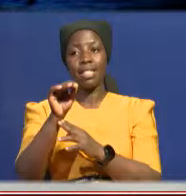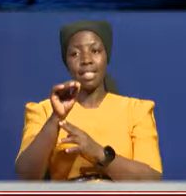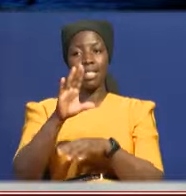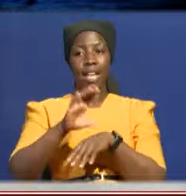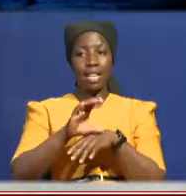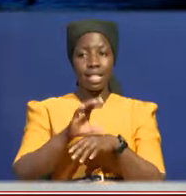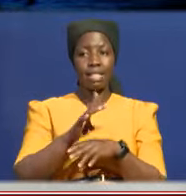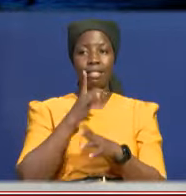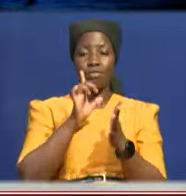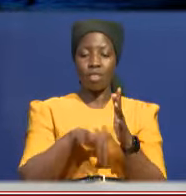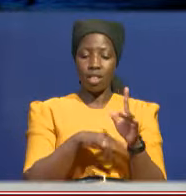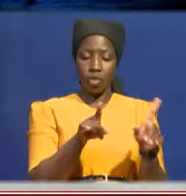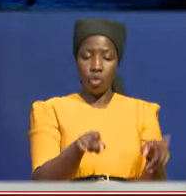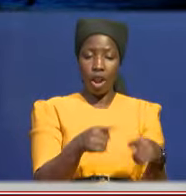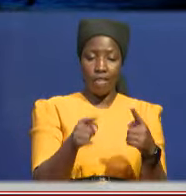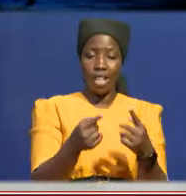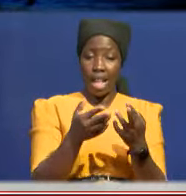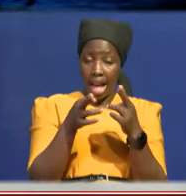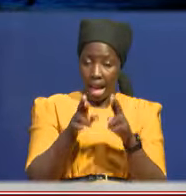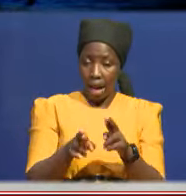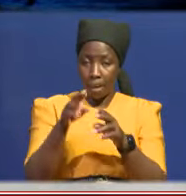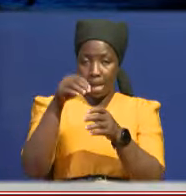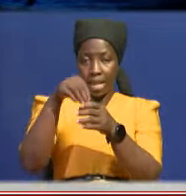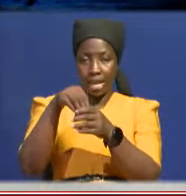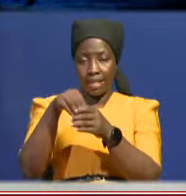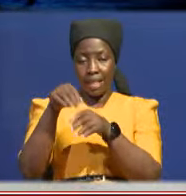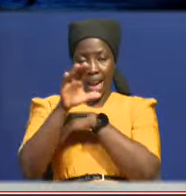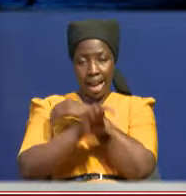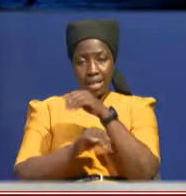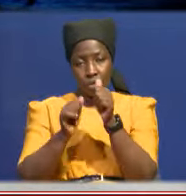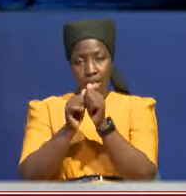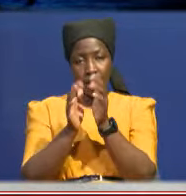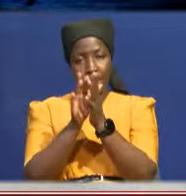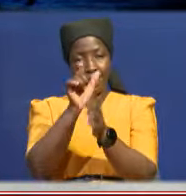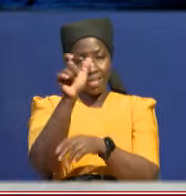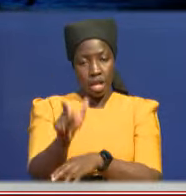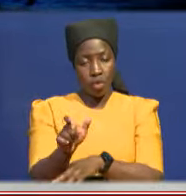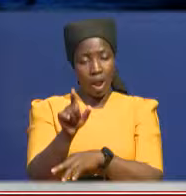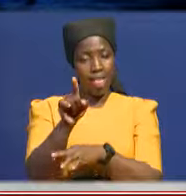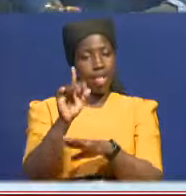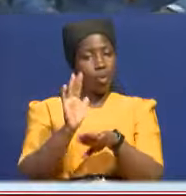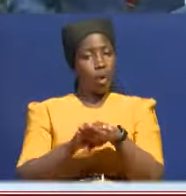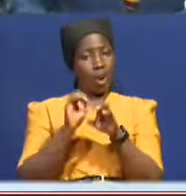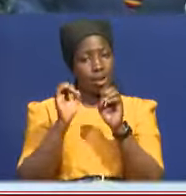between countries in the region is unhealthy for the envisioned progress.